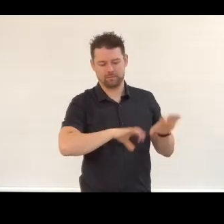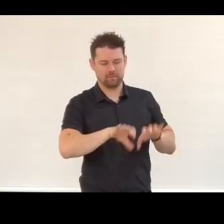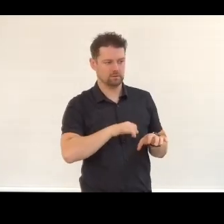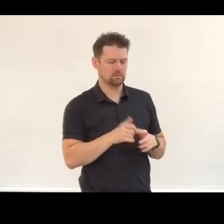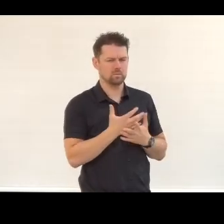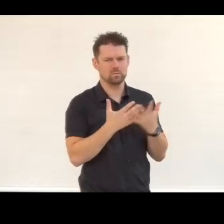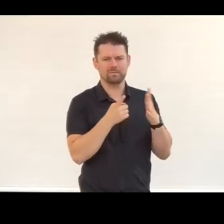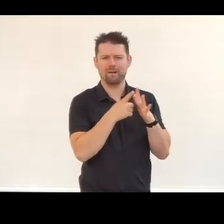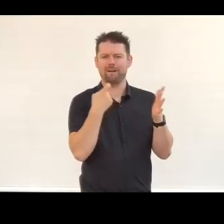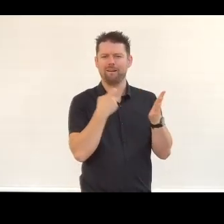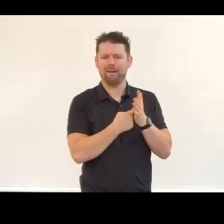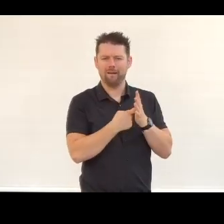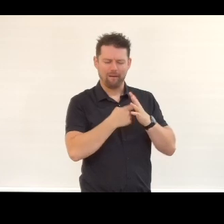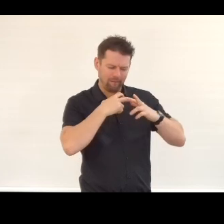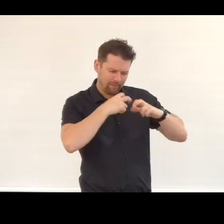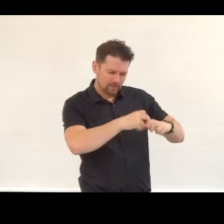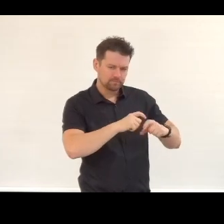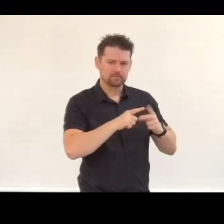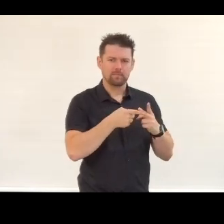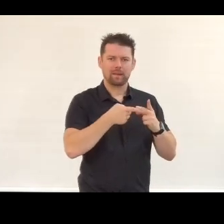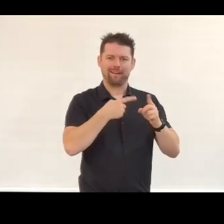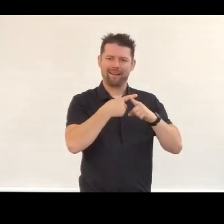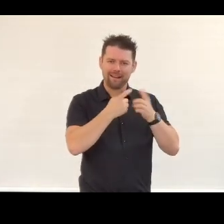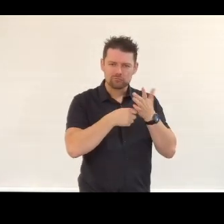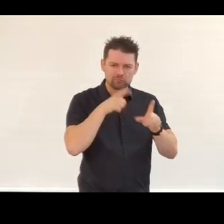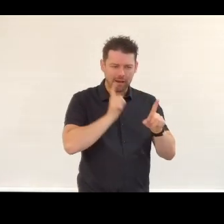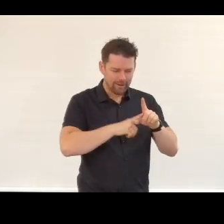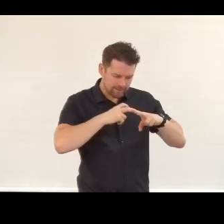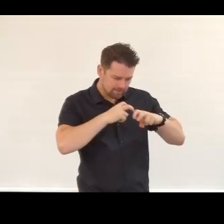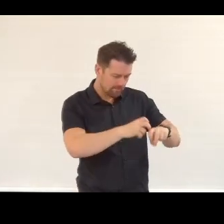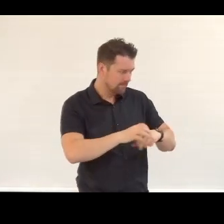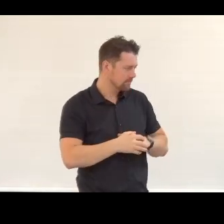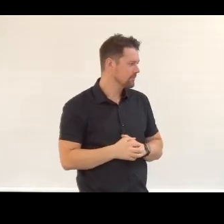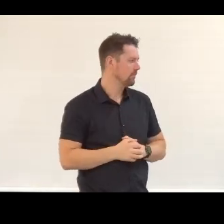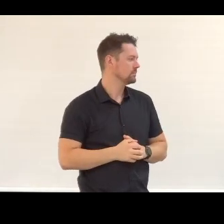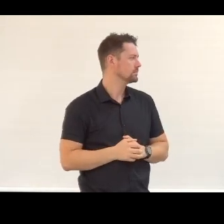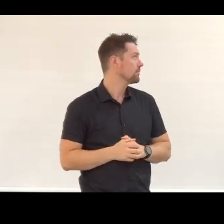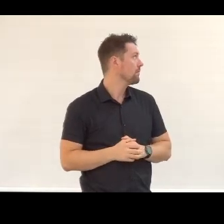infrared observations, X-ray observations, and there was also the HADAR